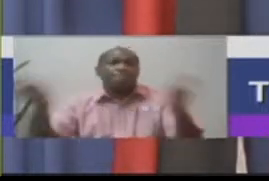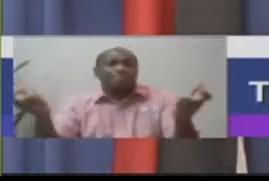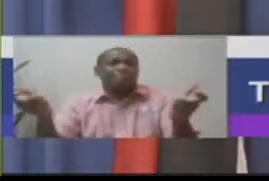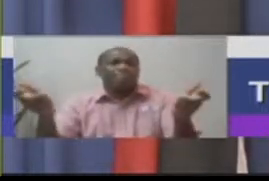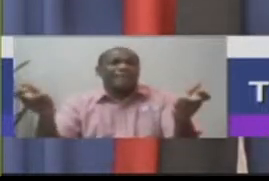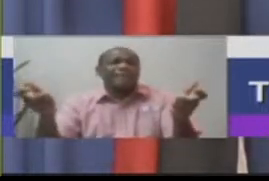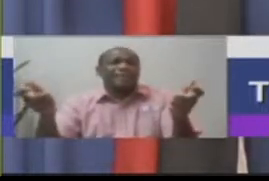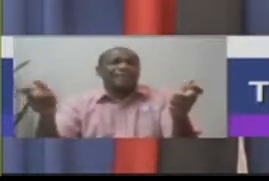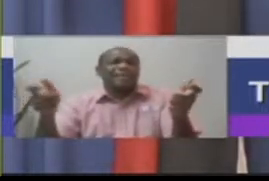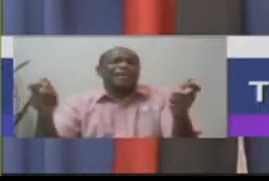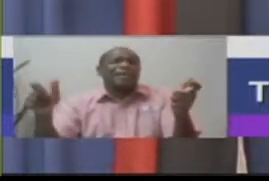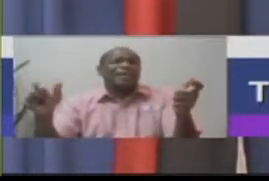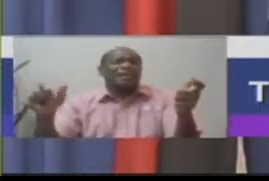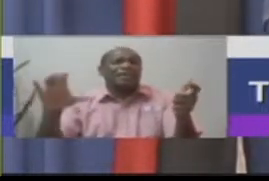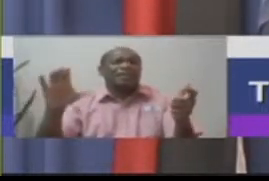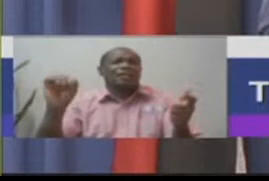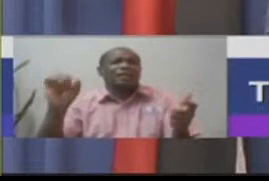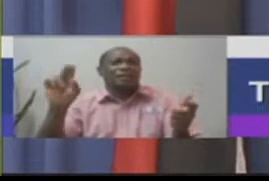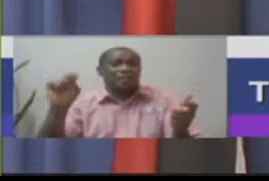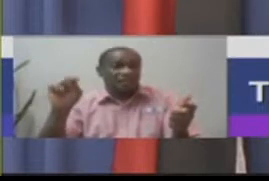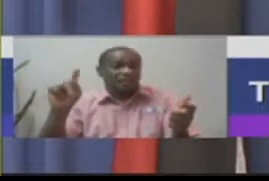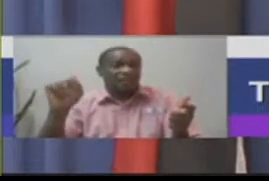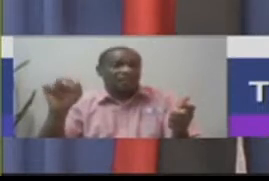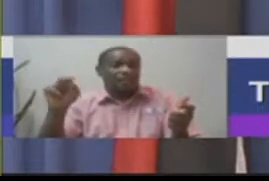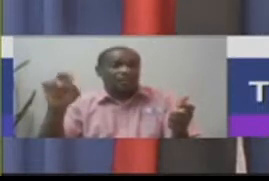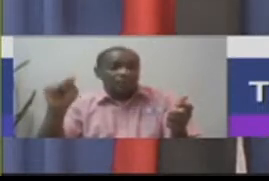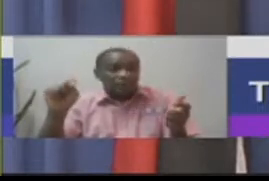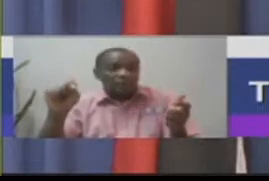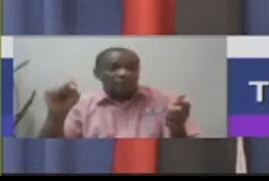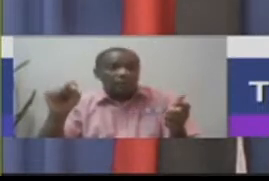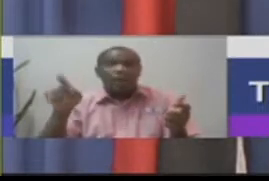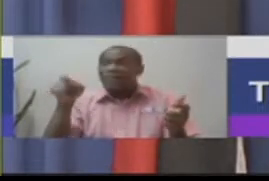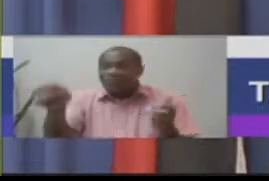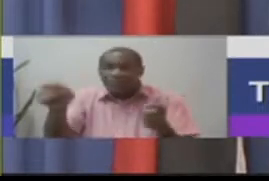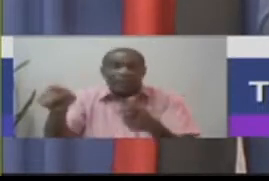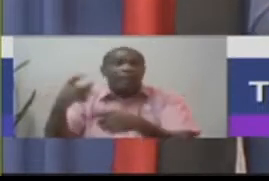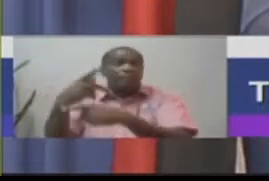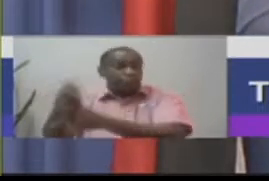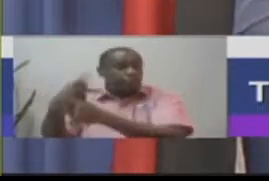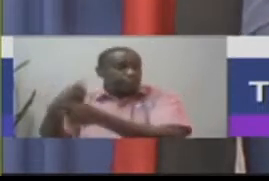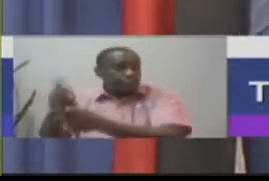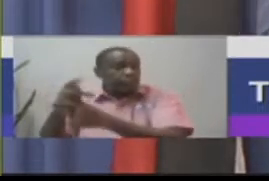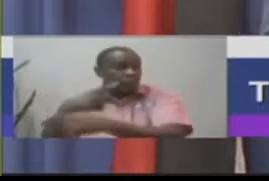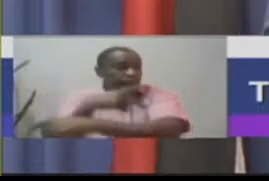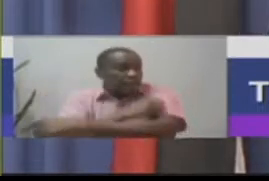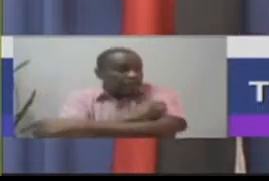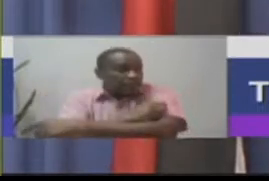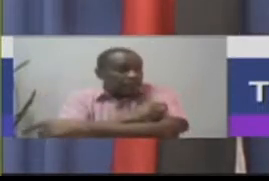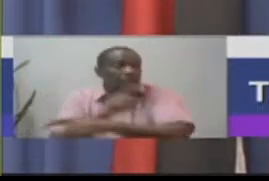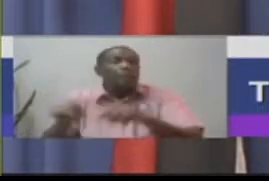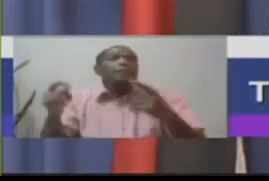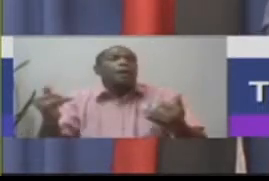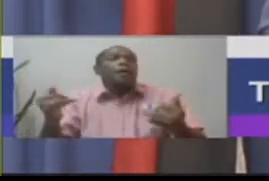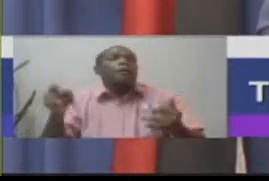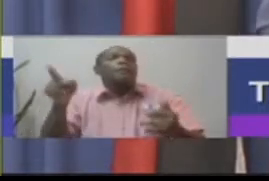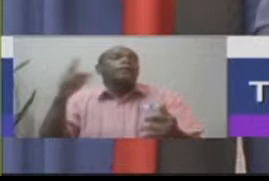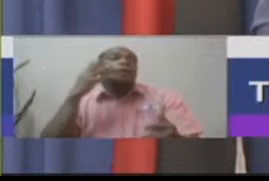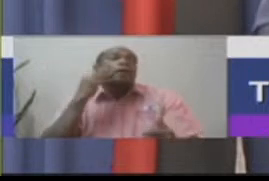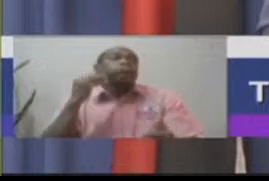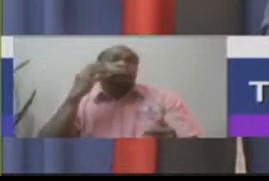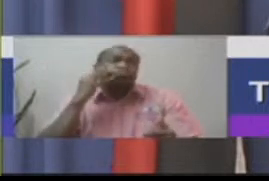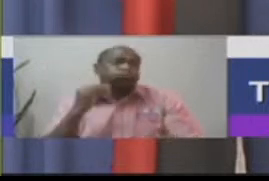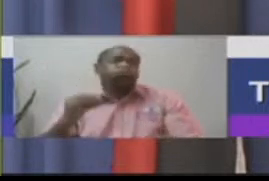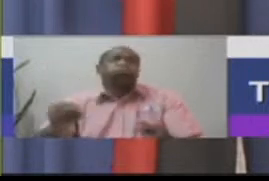vaccines is likely to come from, the African Medical Supply Platform. But they are now experiencing, in many African